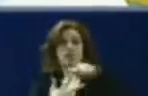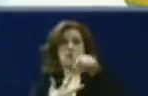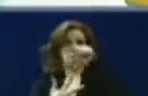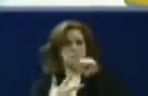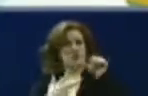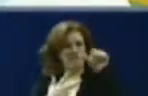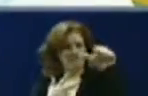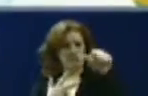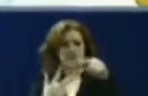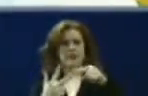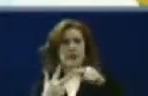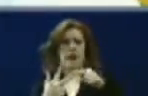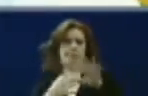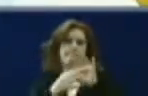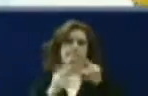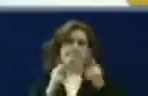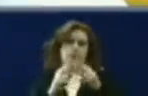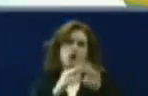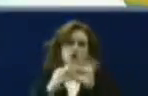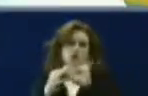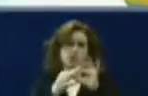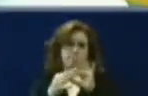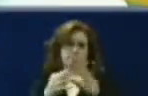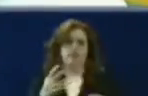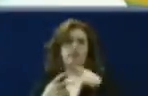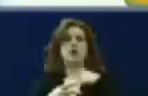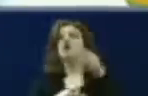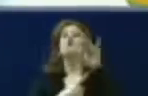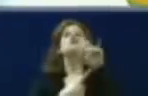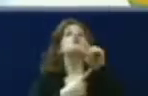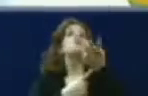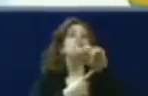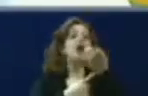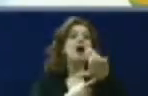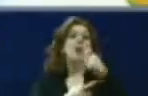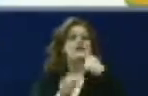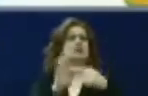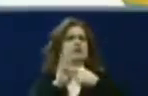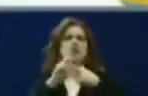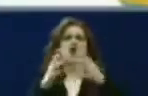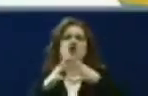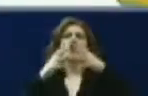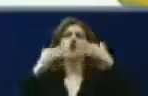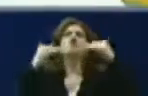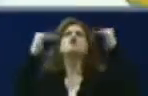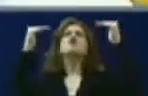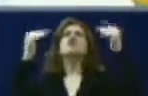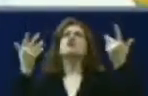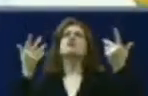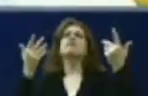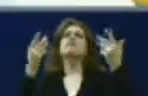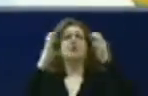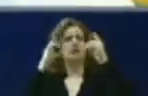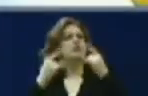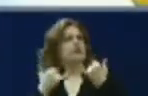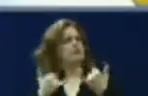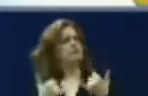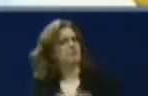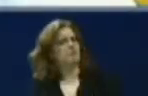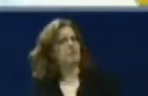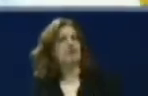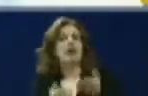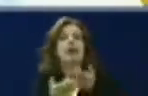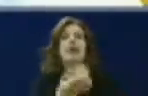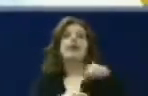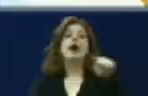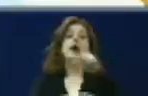and partnership. Robotics has been described as the premier integrator in education today. It